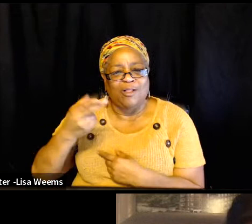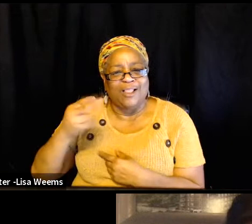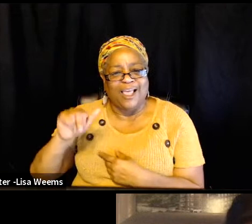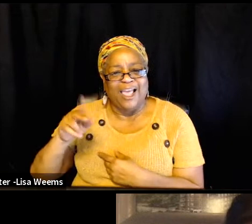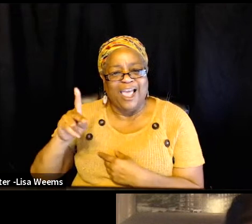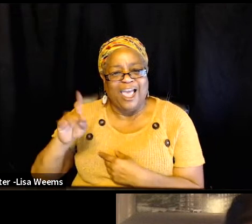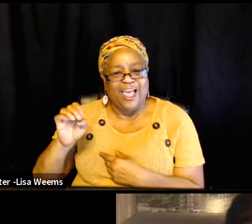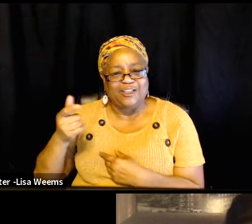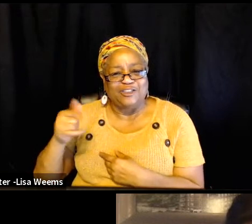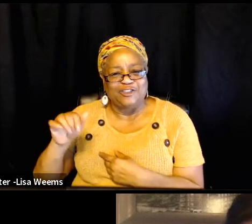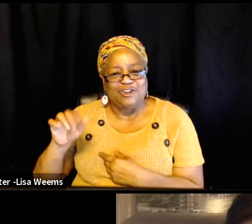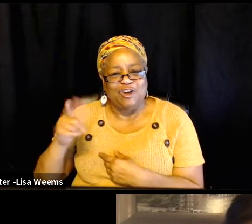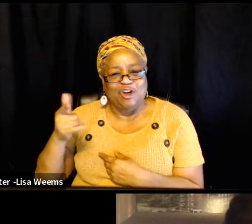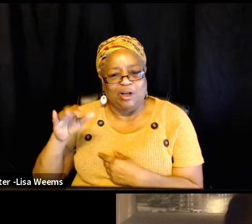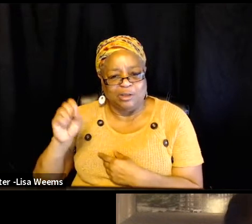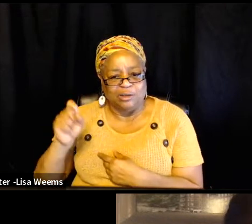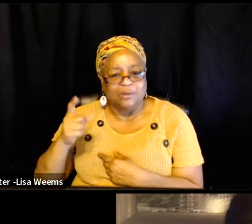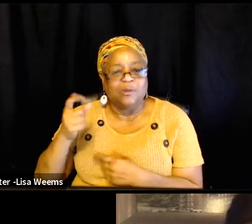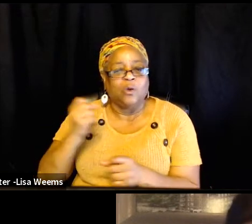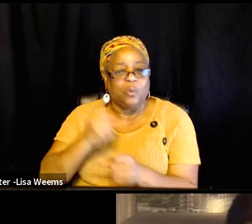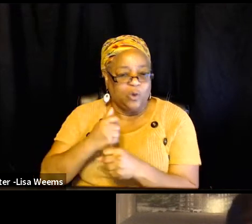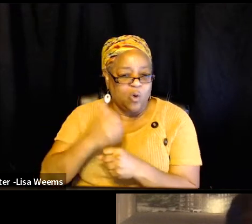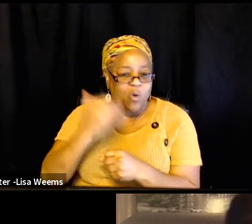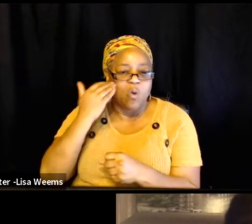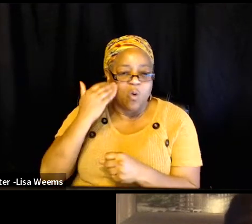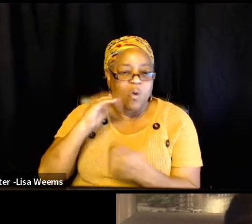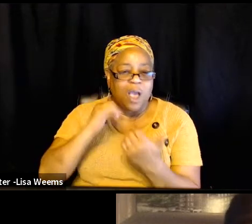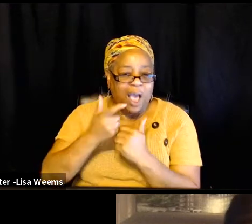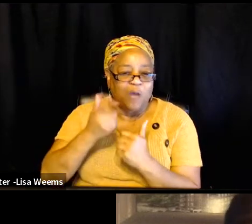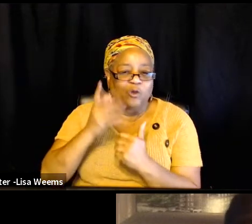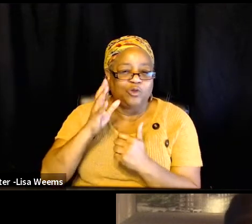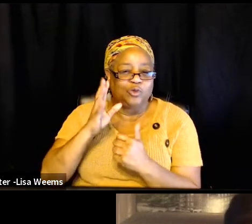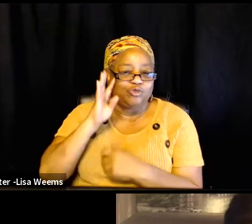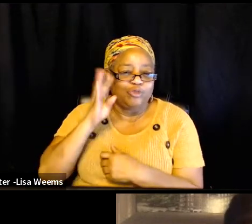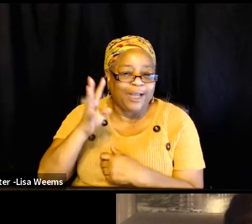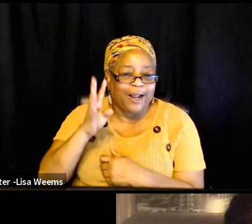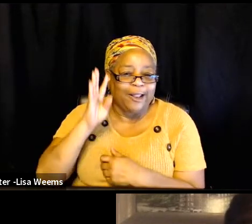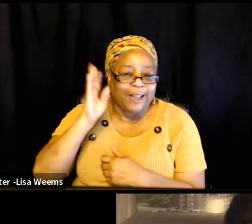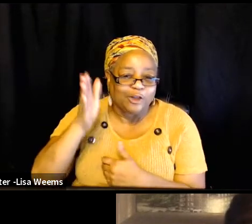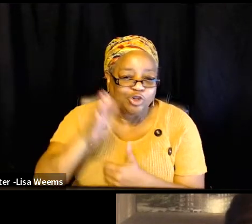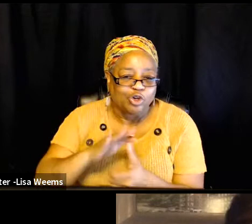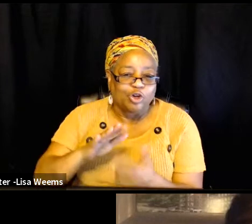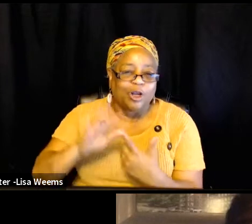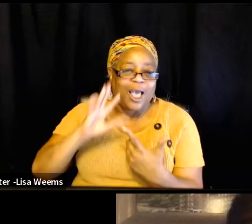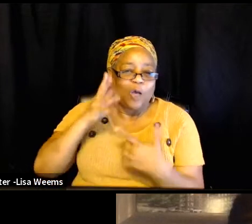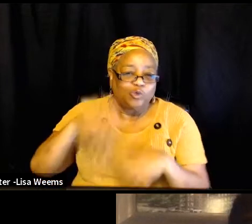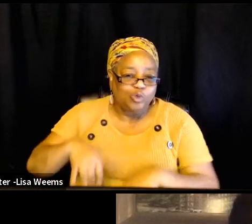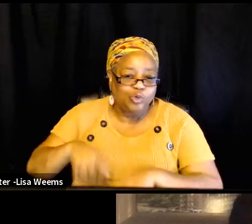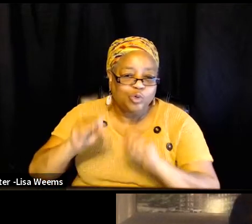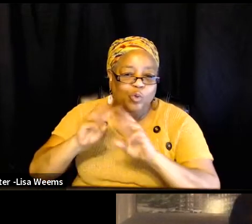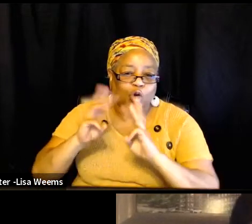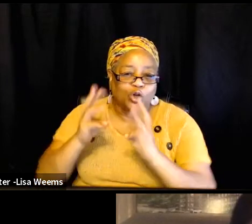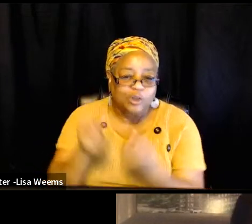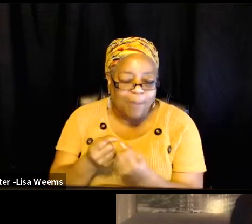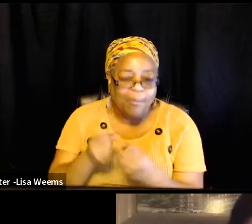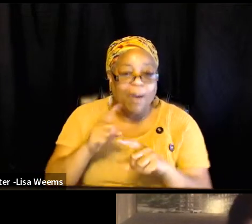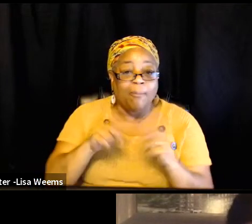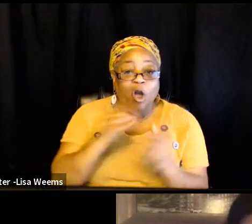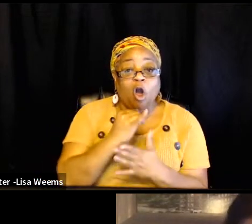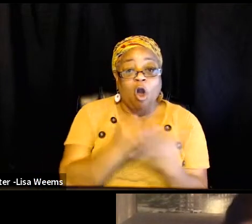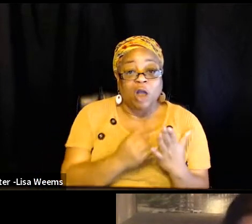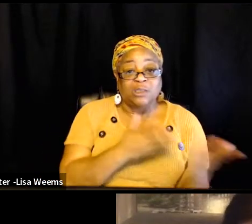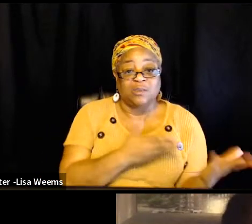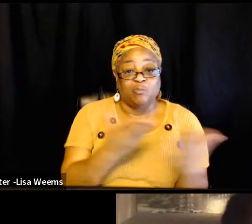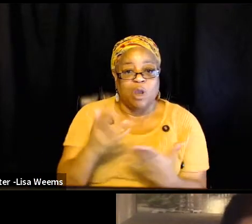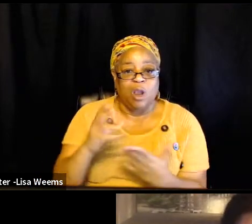create a lecture. We know how to organize a workshop. We know like very specific things. But the artist is like, brings other kinds of knowledge to